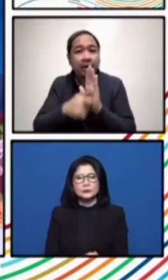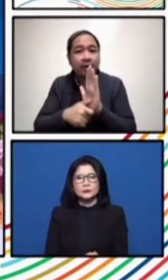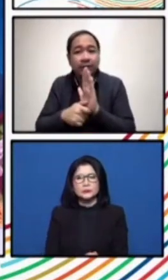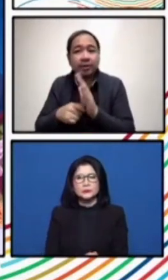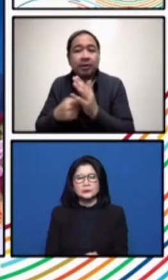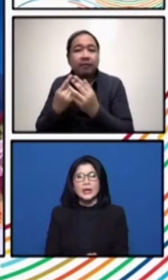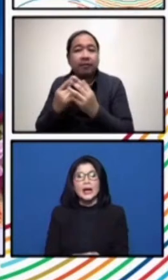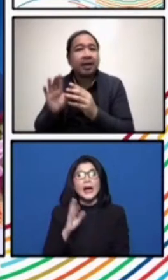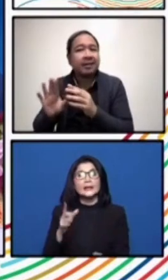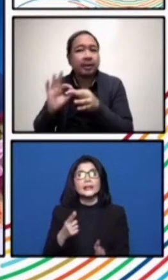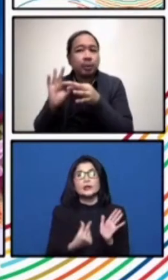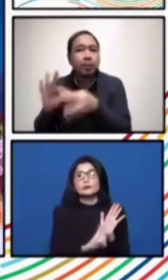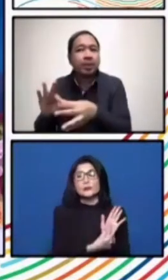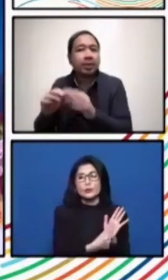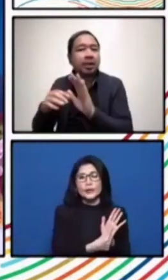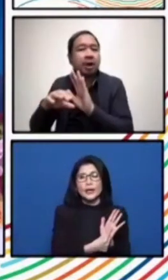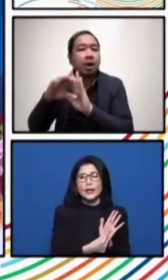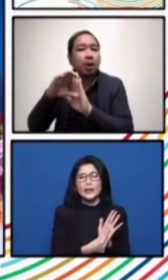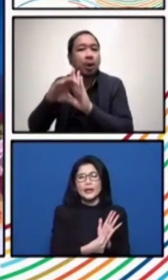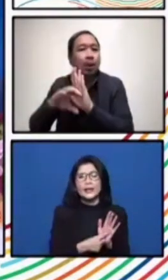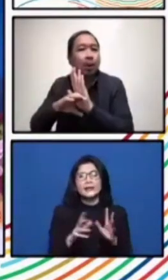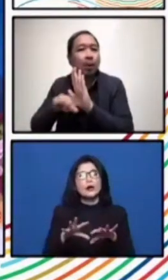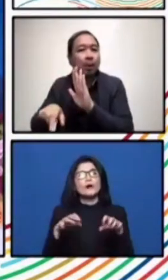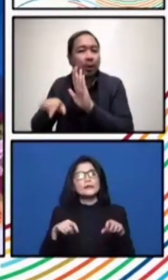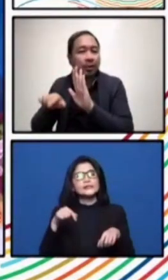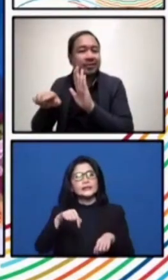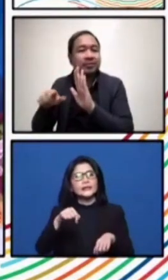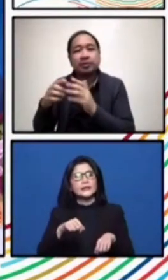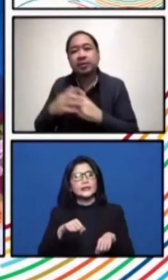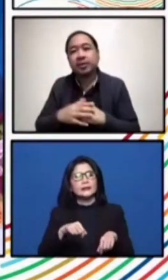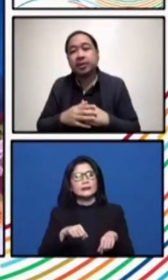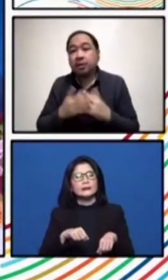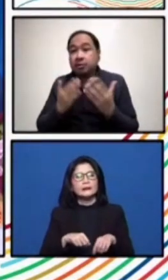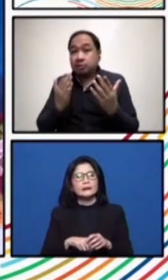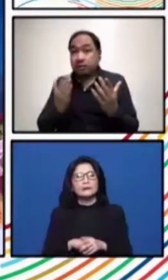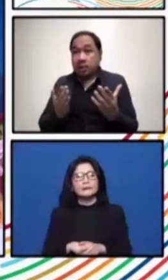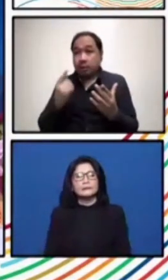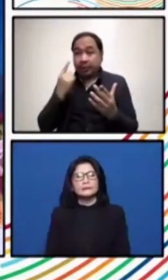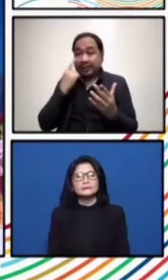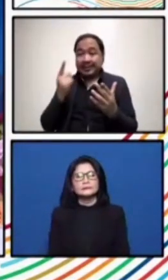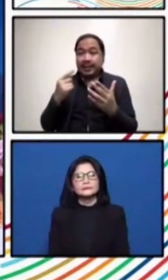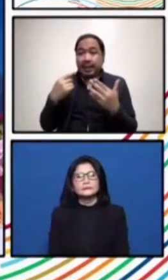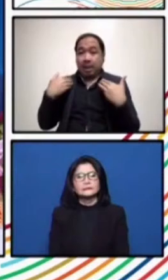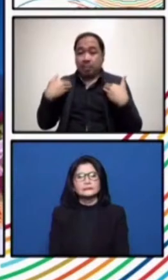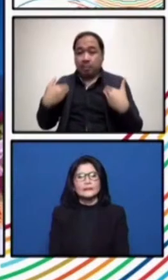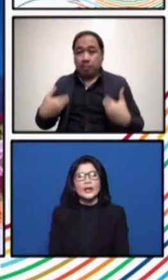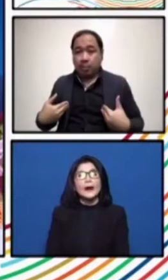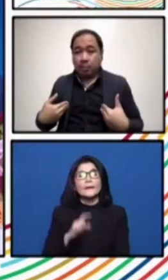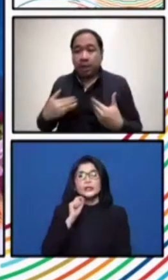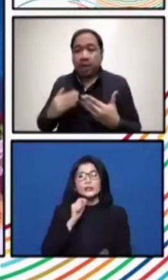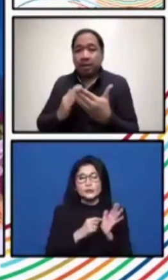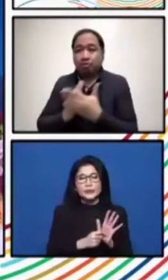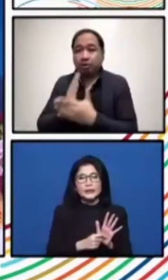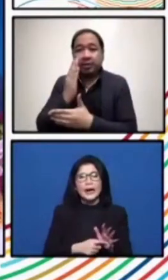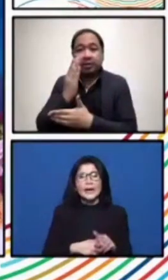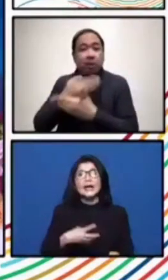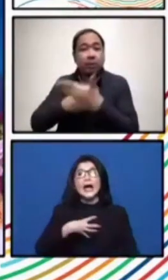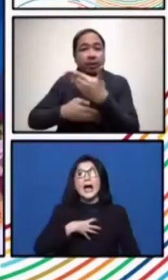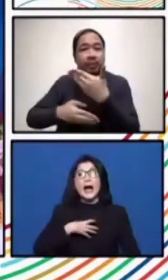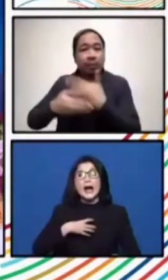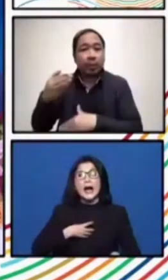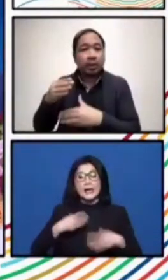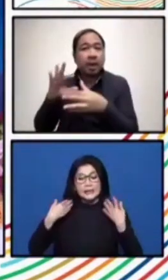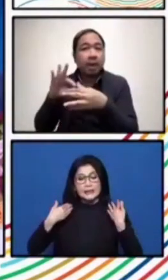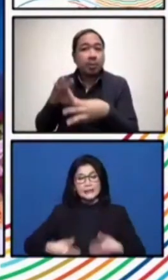constitutions this combines emphasize the specific rights of personal disabilities through provision based on